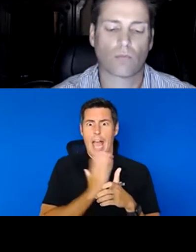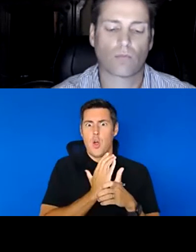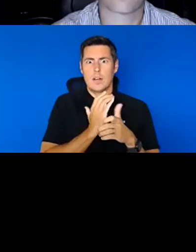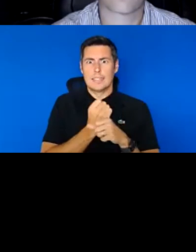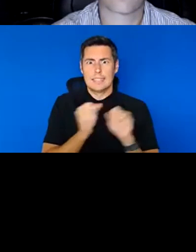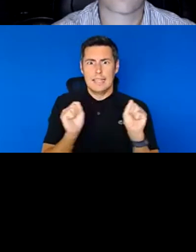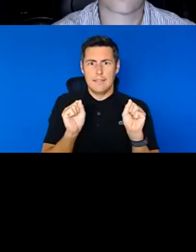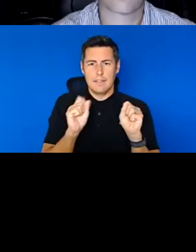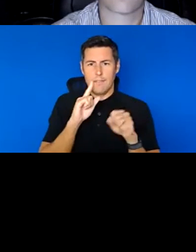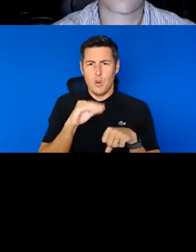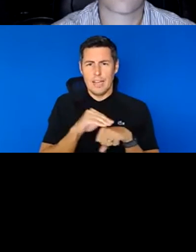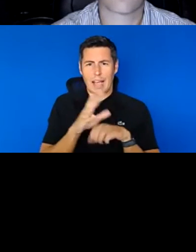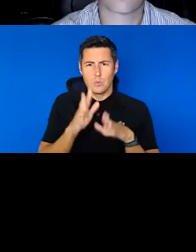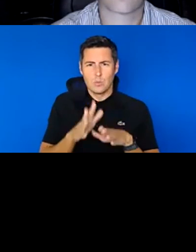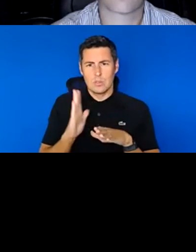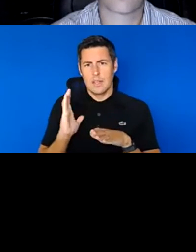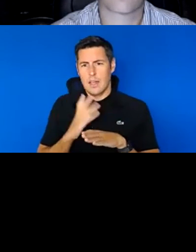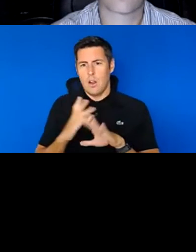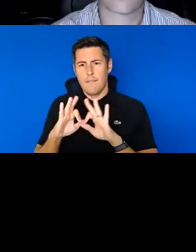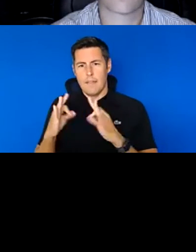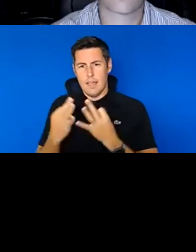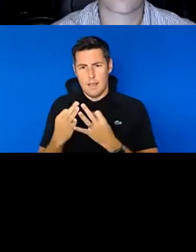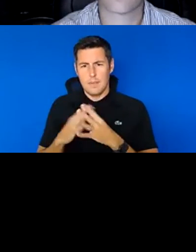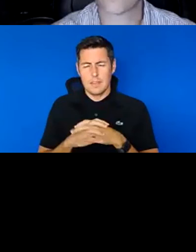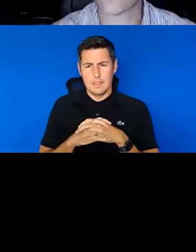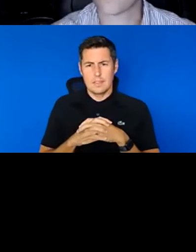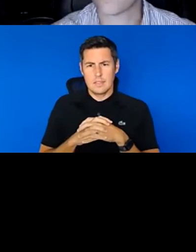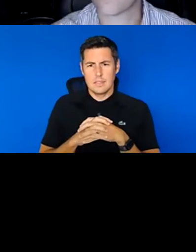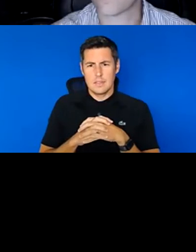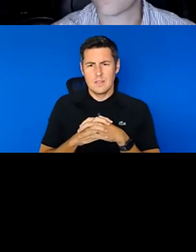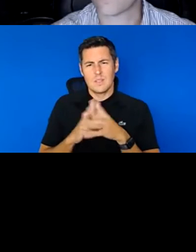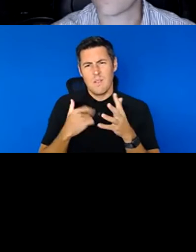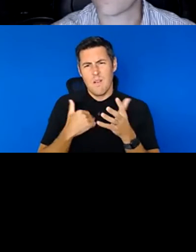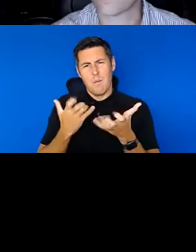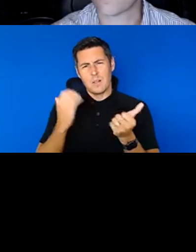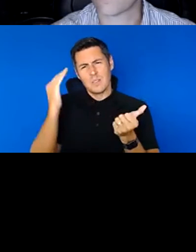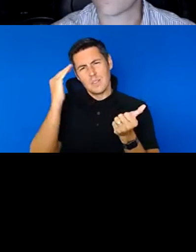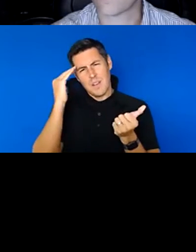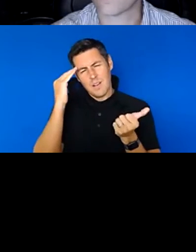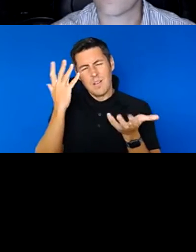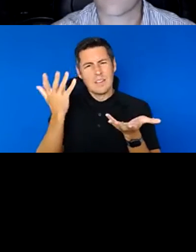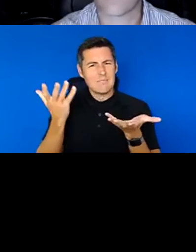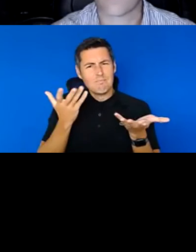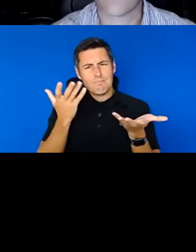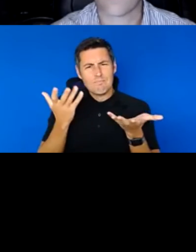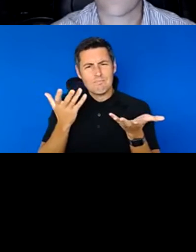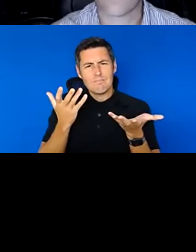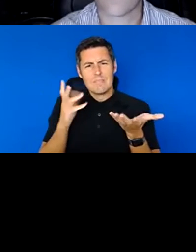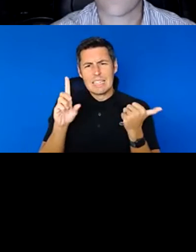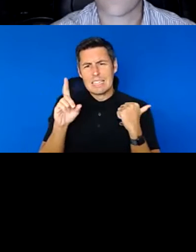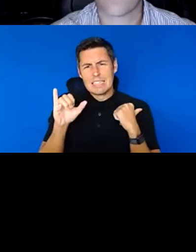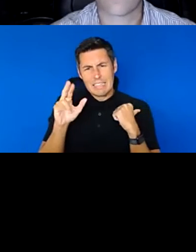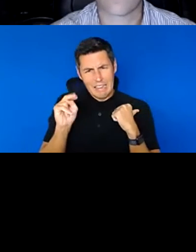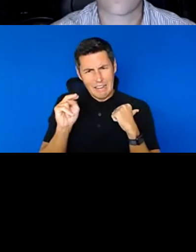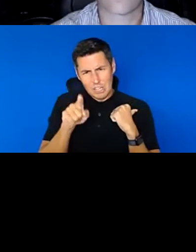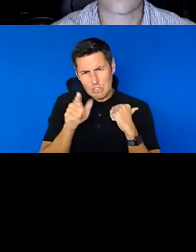the counselors and their families. So I wanted to know, Darren, what do you suggest that we need to